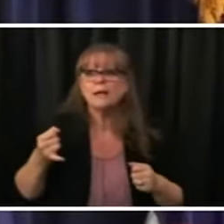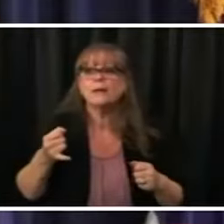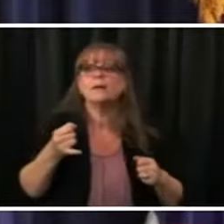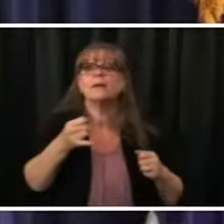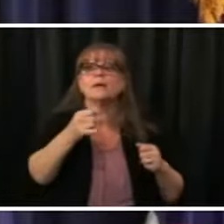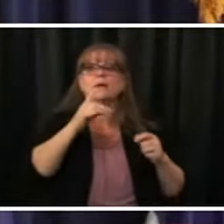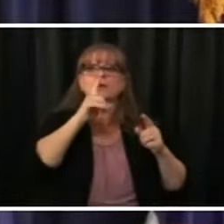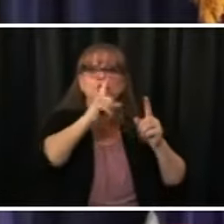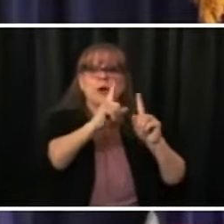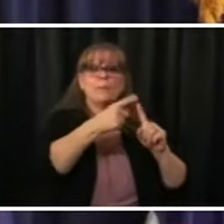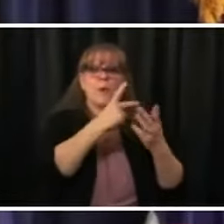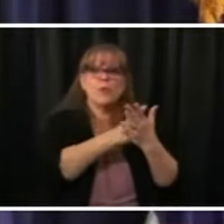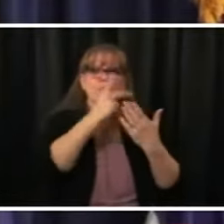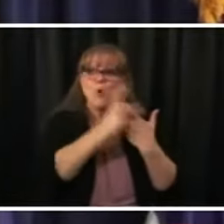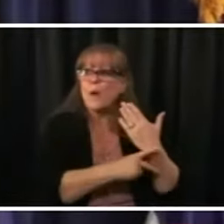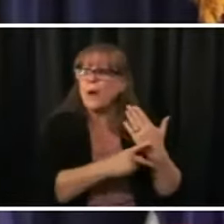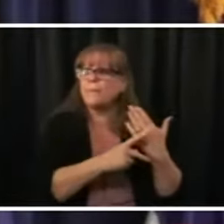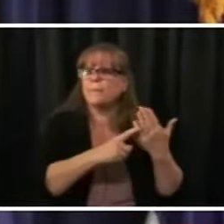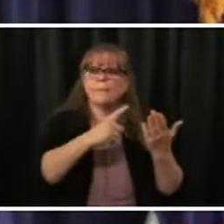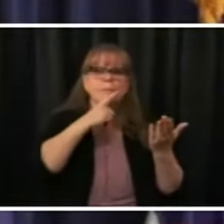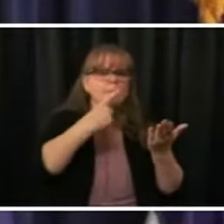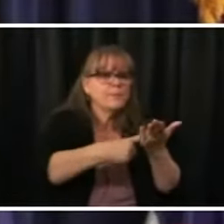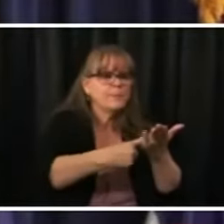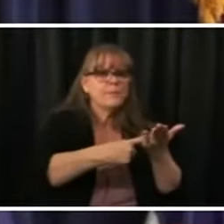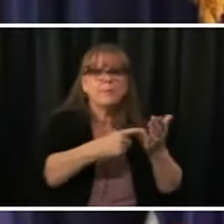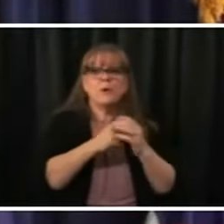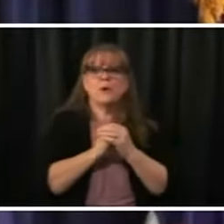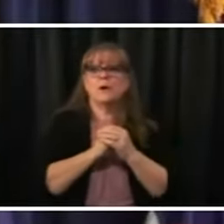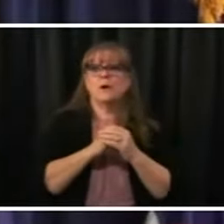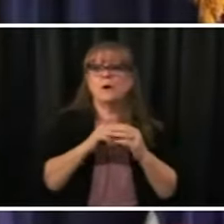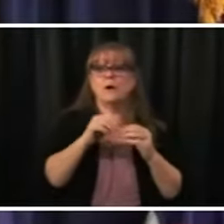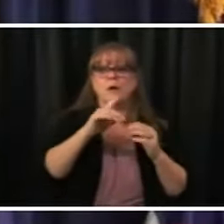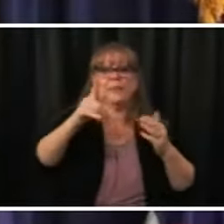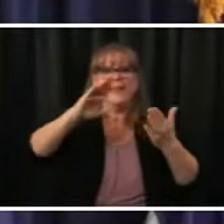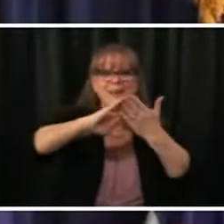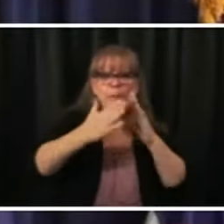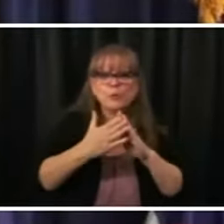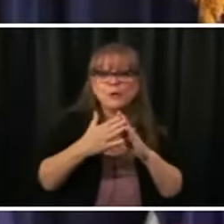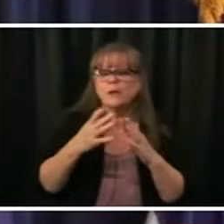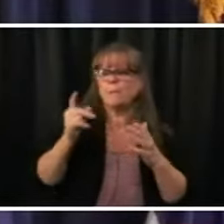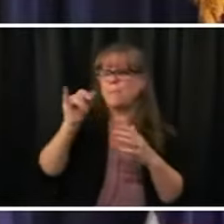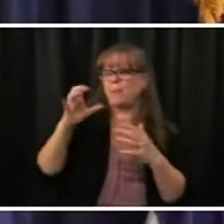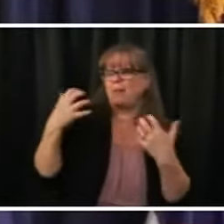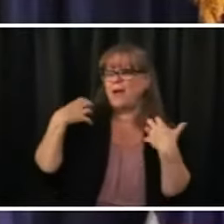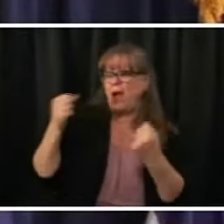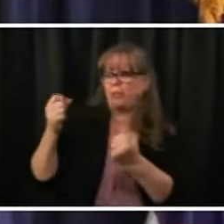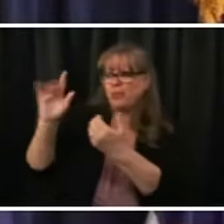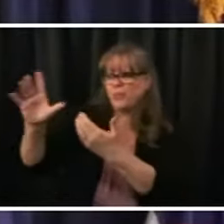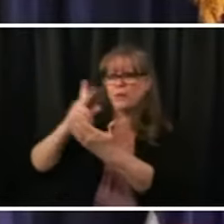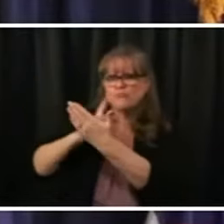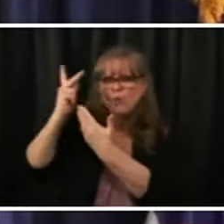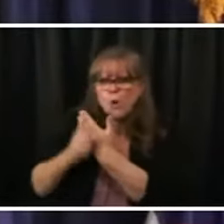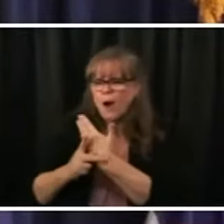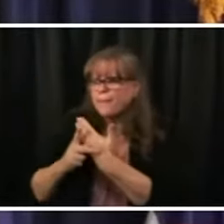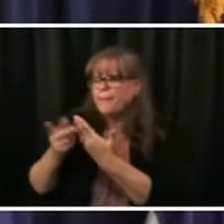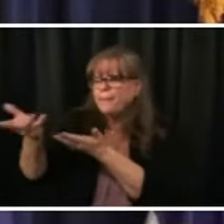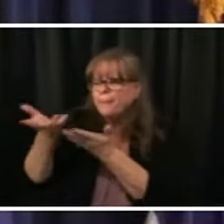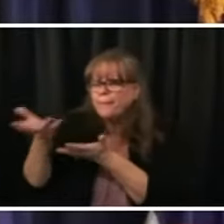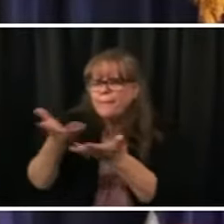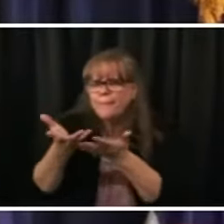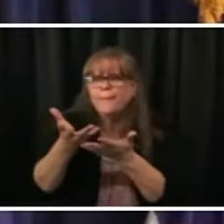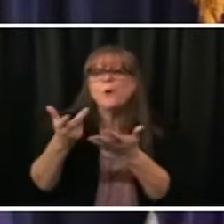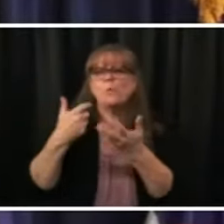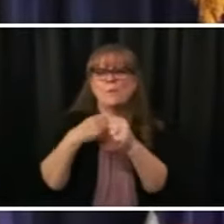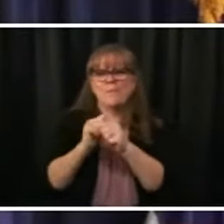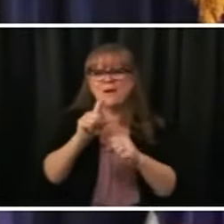program, and now the community health program, so that we and local elected officials can also hold those providers accountable for